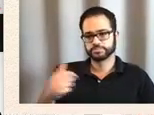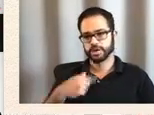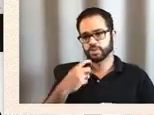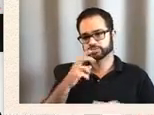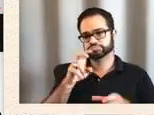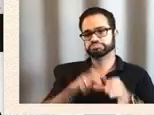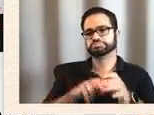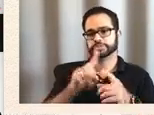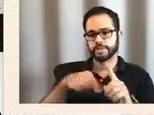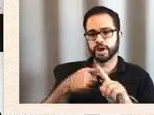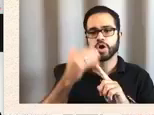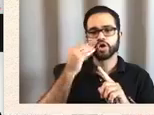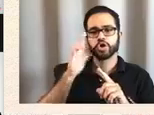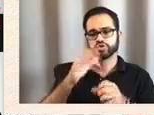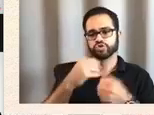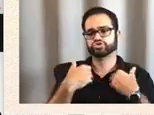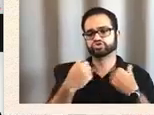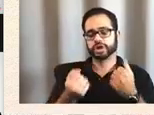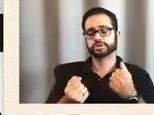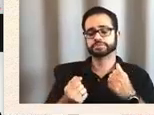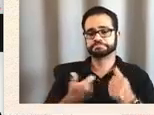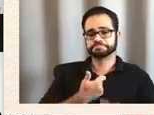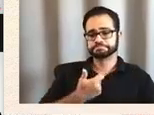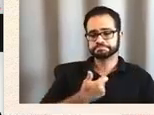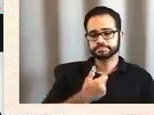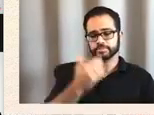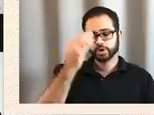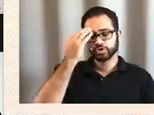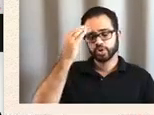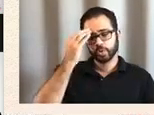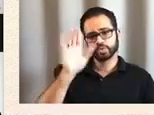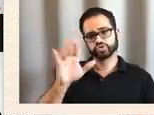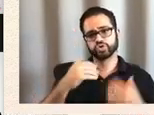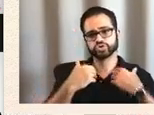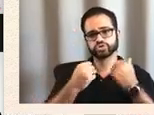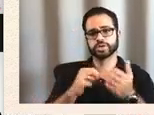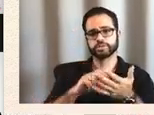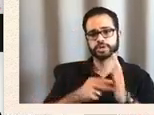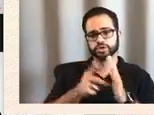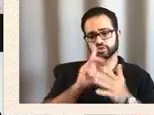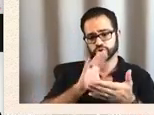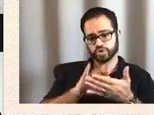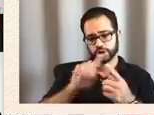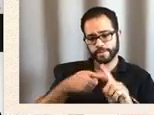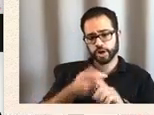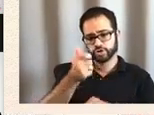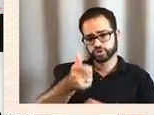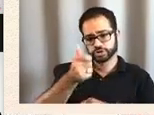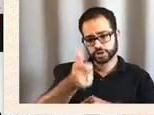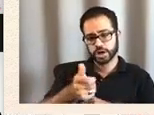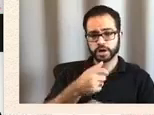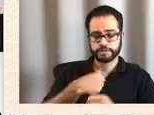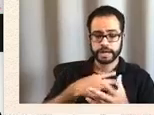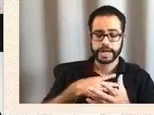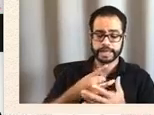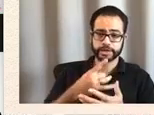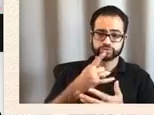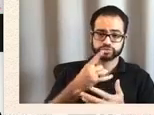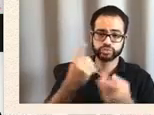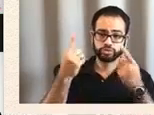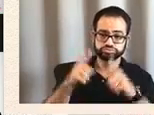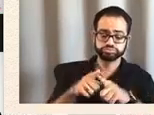strengths. Personally, I think knowing your strength means you're learning about yourself, obviously, which I like to agree with about Evan's